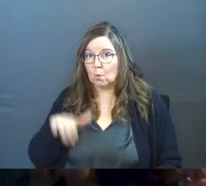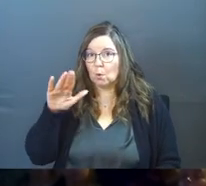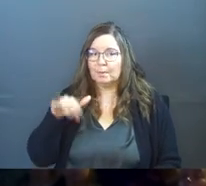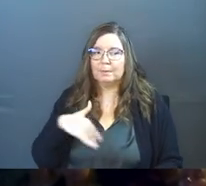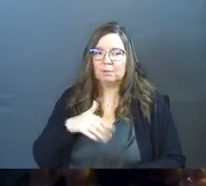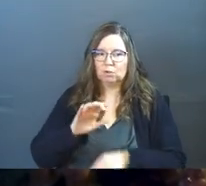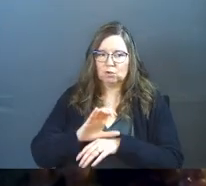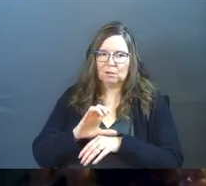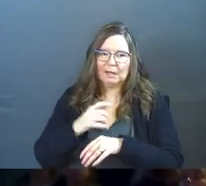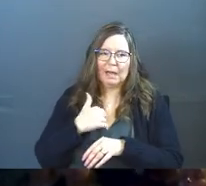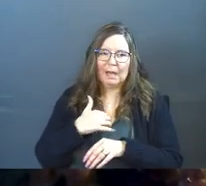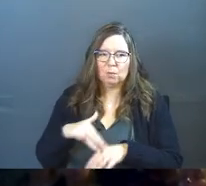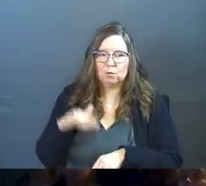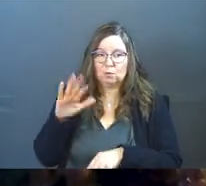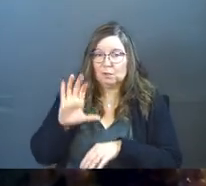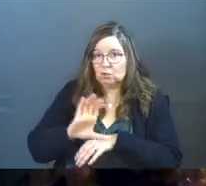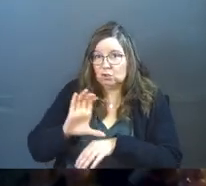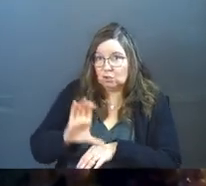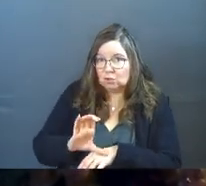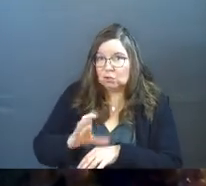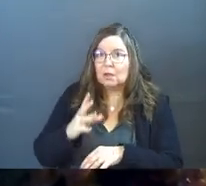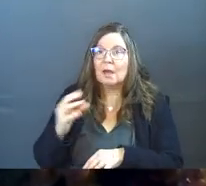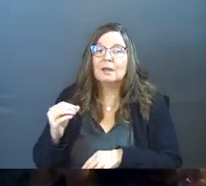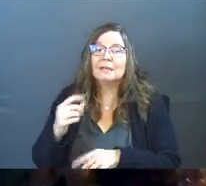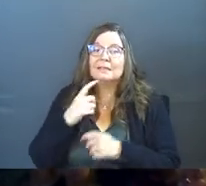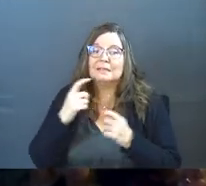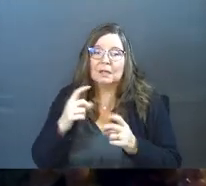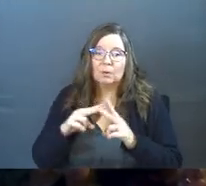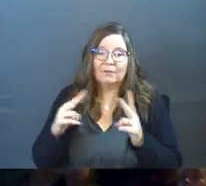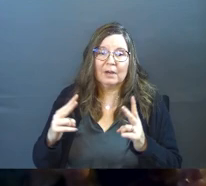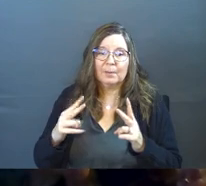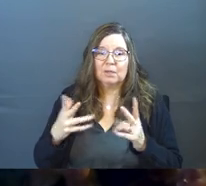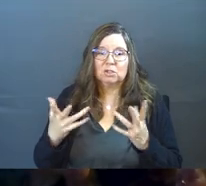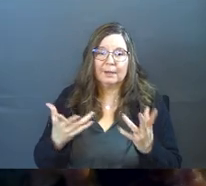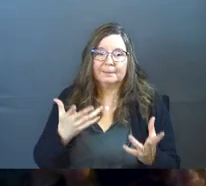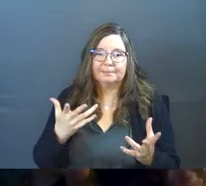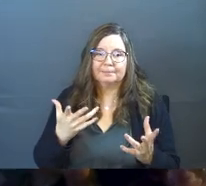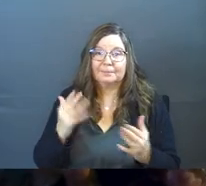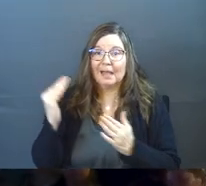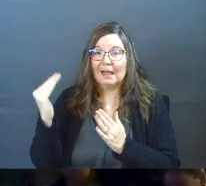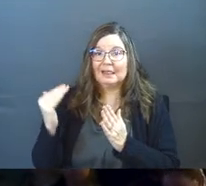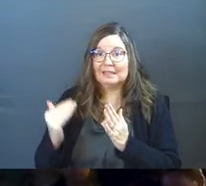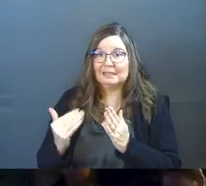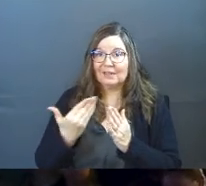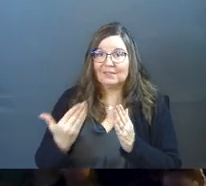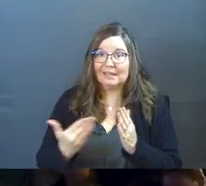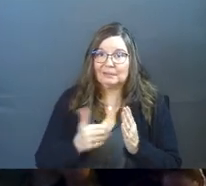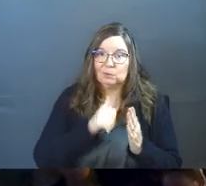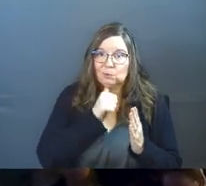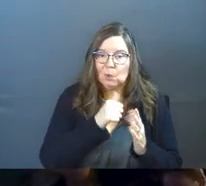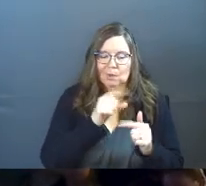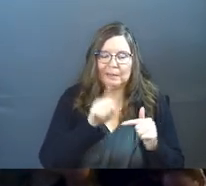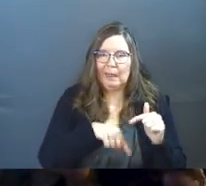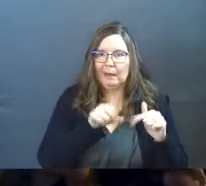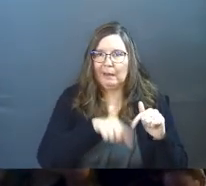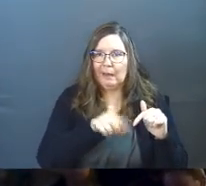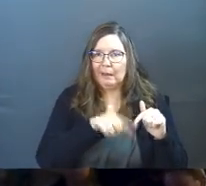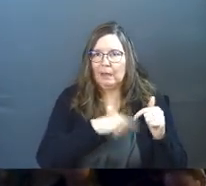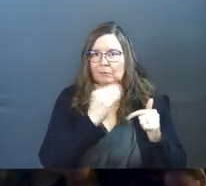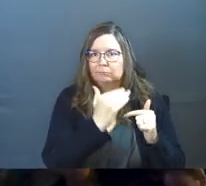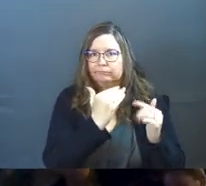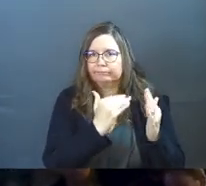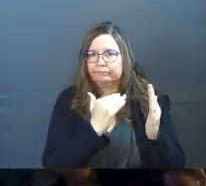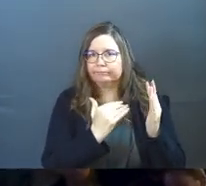I grew up in the church. So I was kind of raised in church. And sin was very much a list of things that I couldn't do or shouldn't